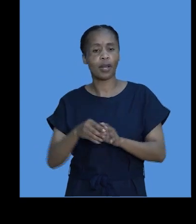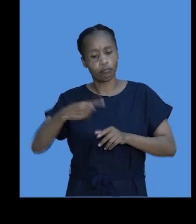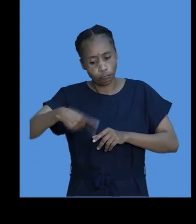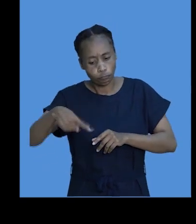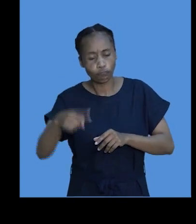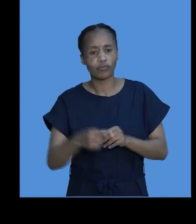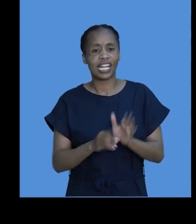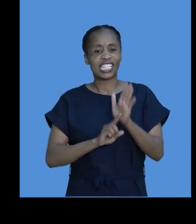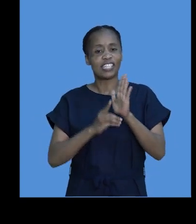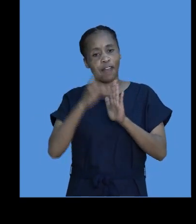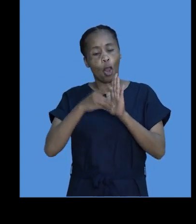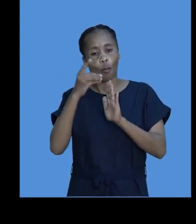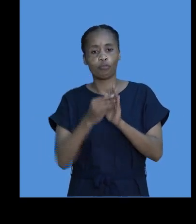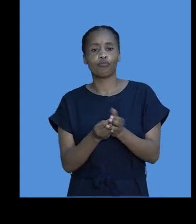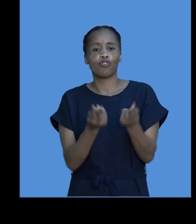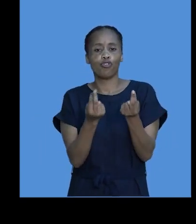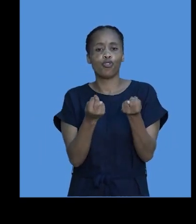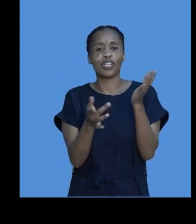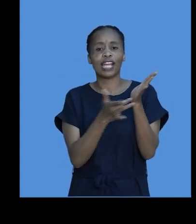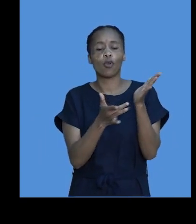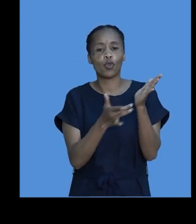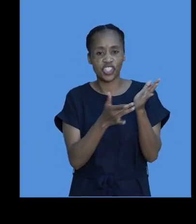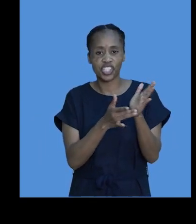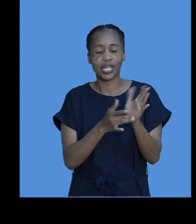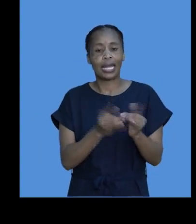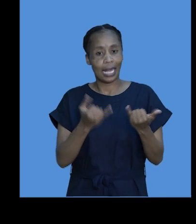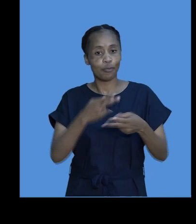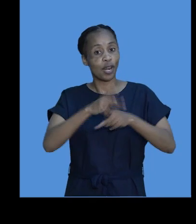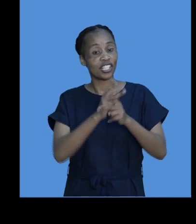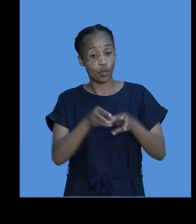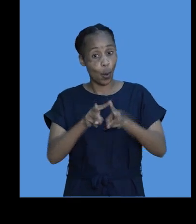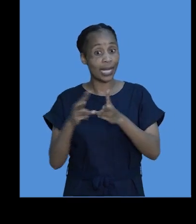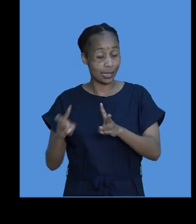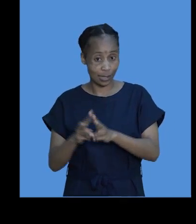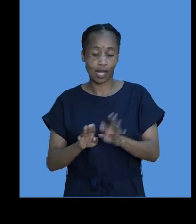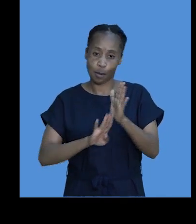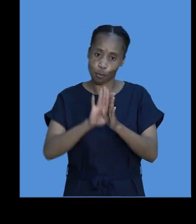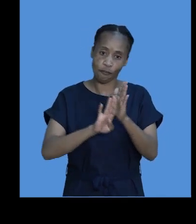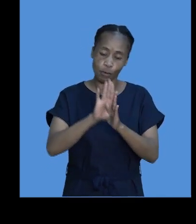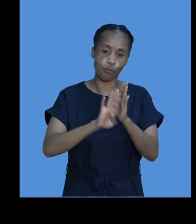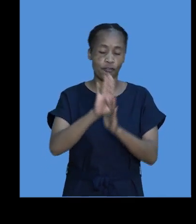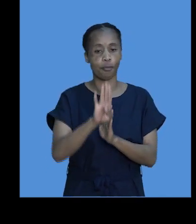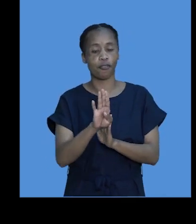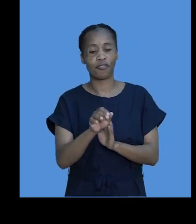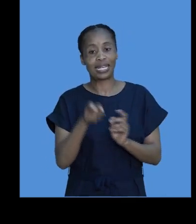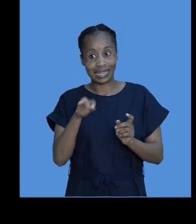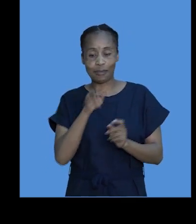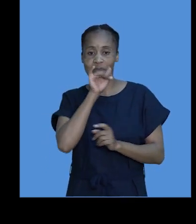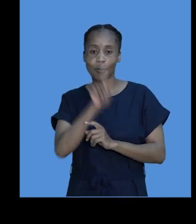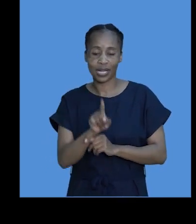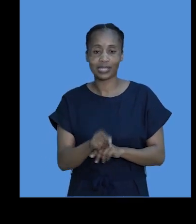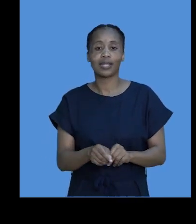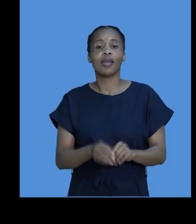develop new technology and improved production methods there. So these guys are able to provide